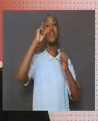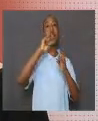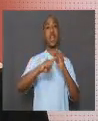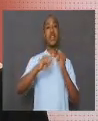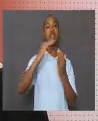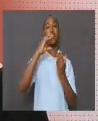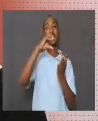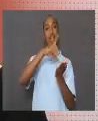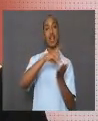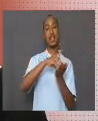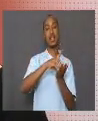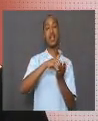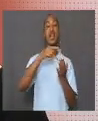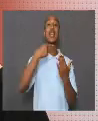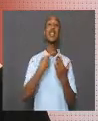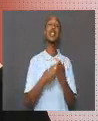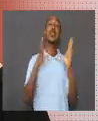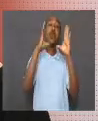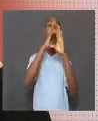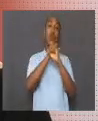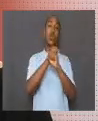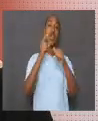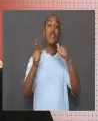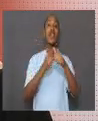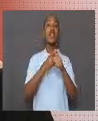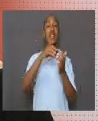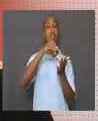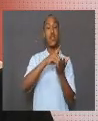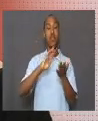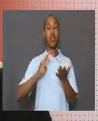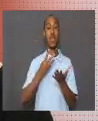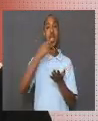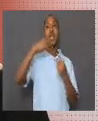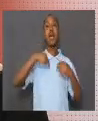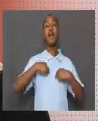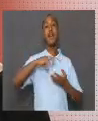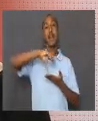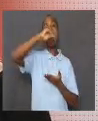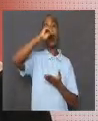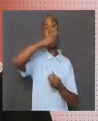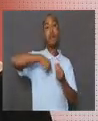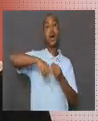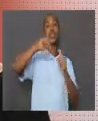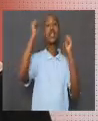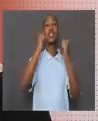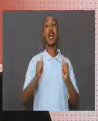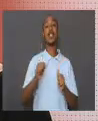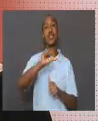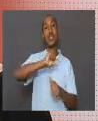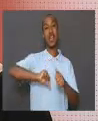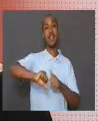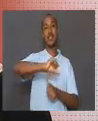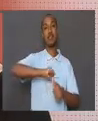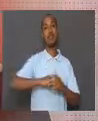This concludes our first review on what we have learned about the structure of the